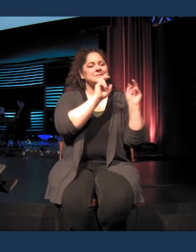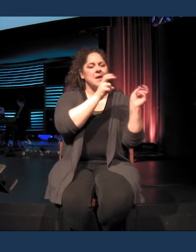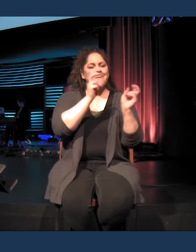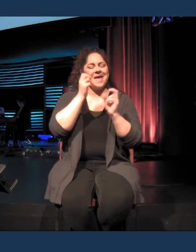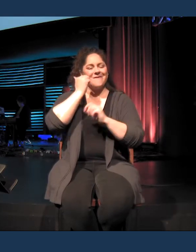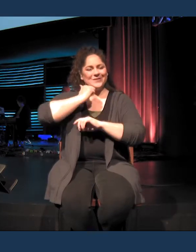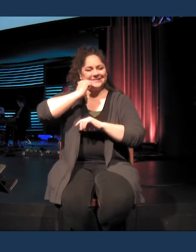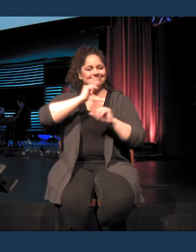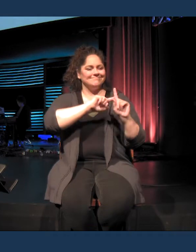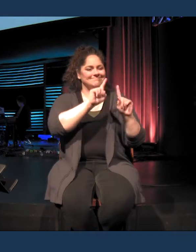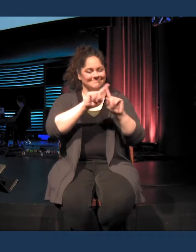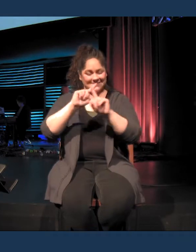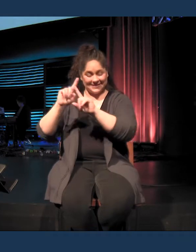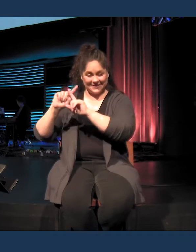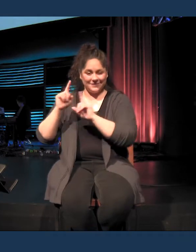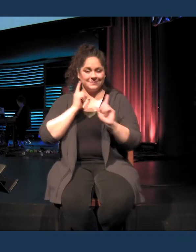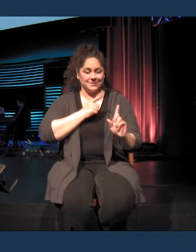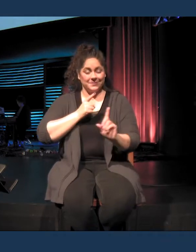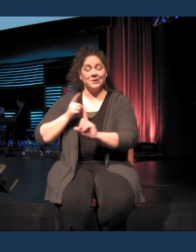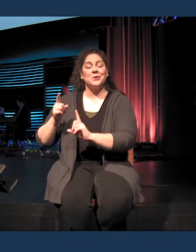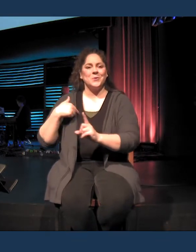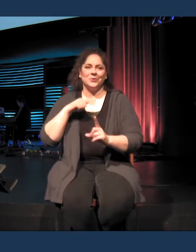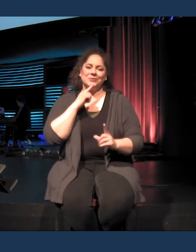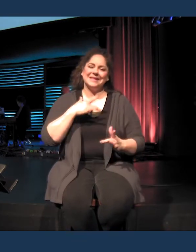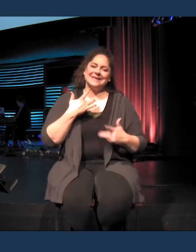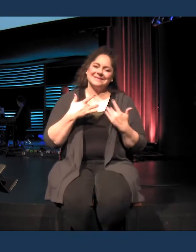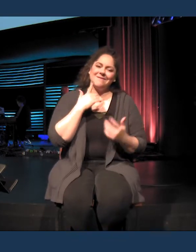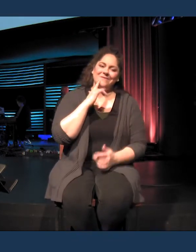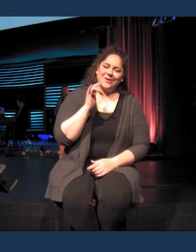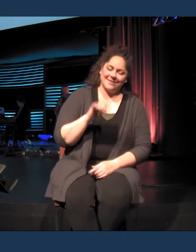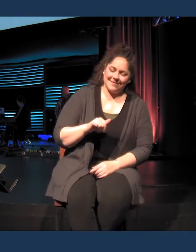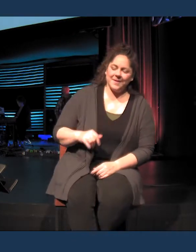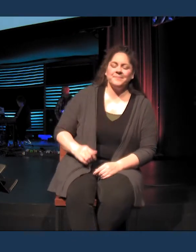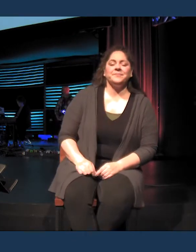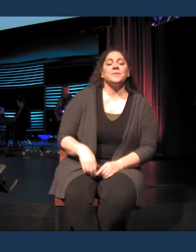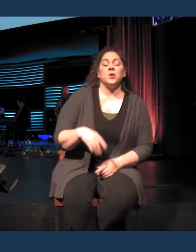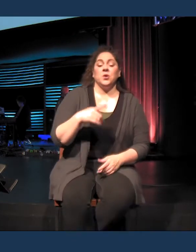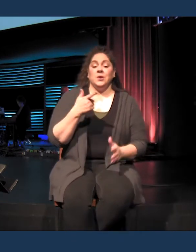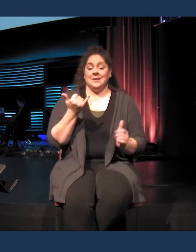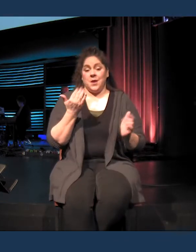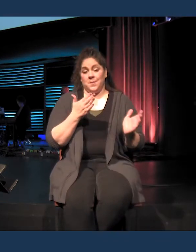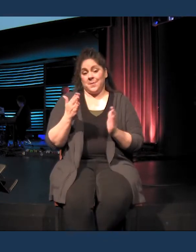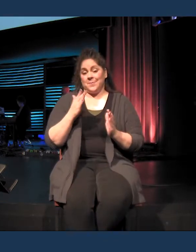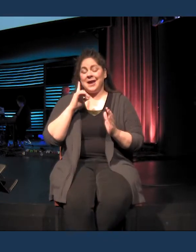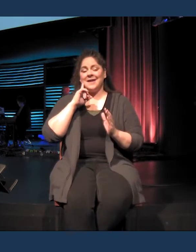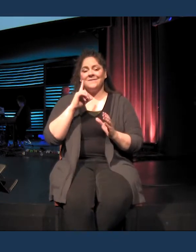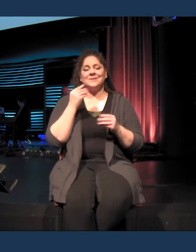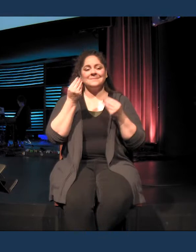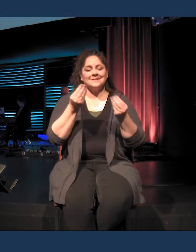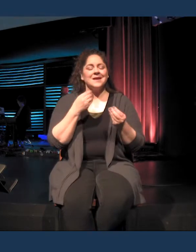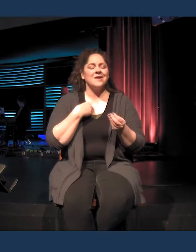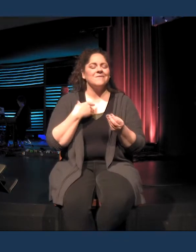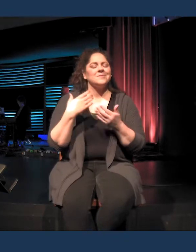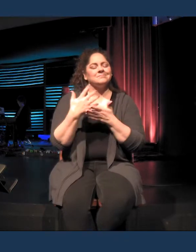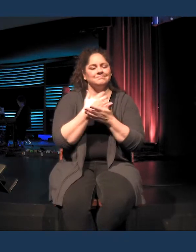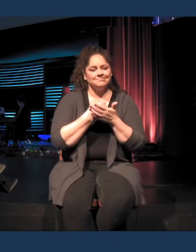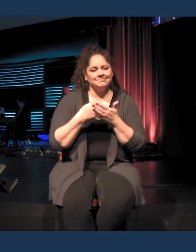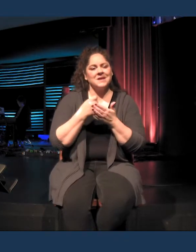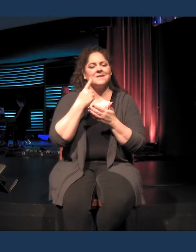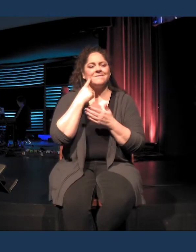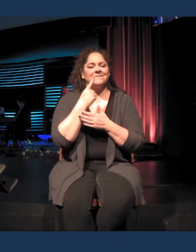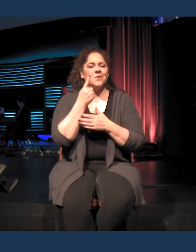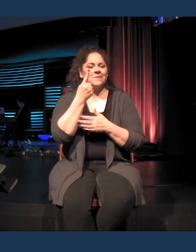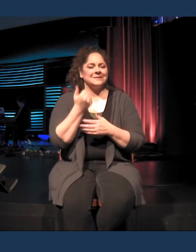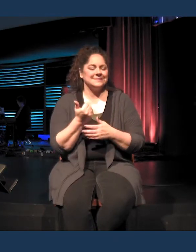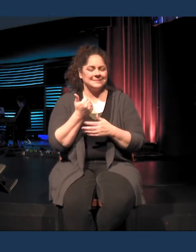we're super excited for that. Well, as we prepare to give in our tithes and offerings this morning, I want to remind you that